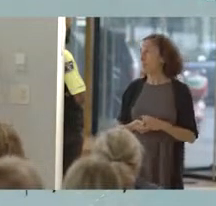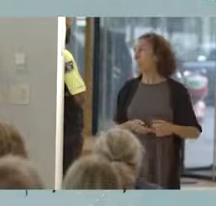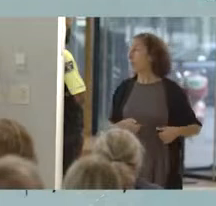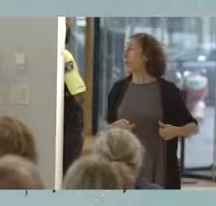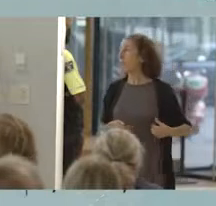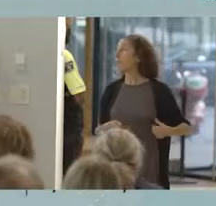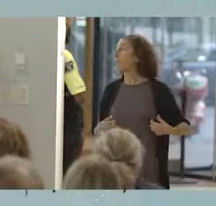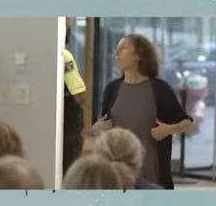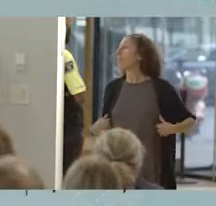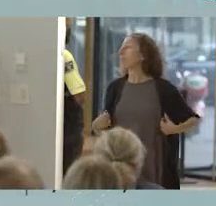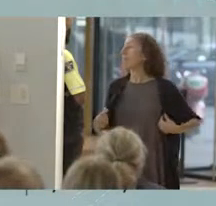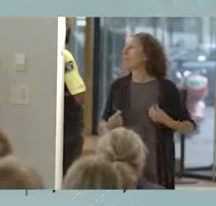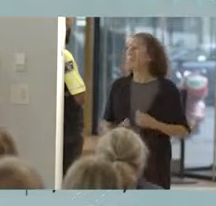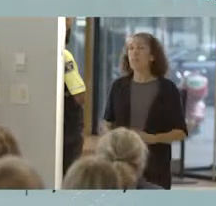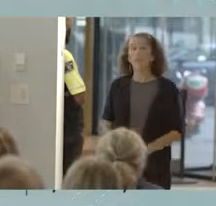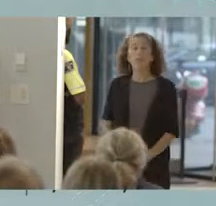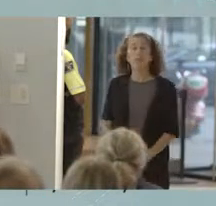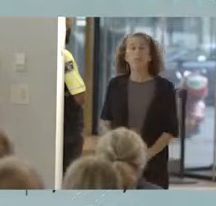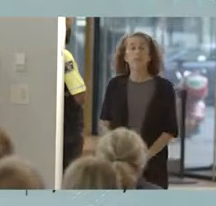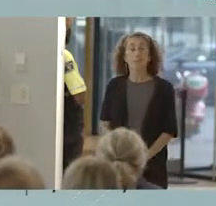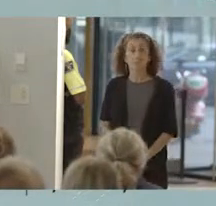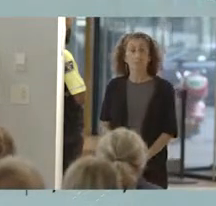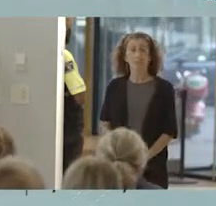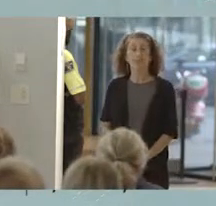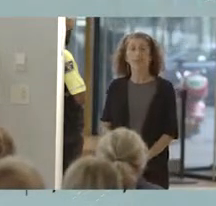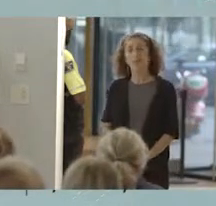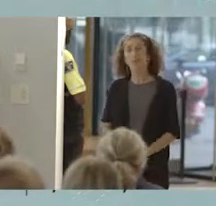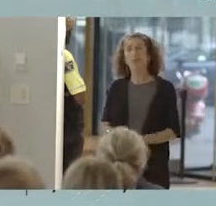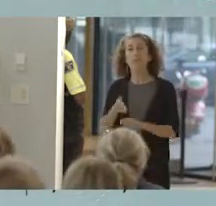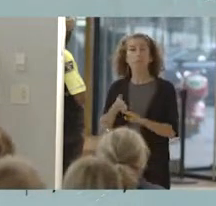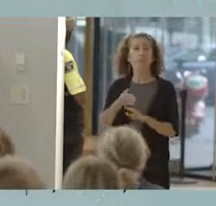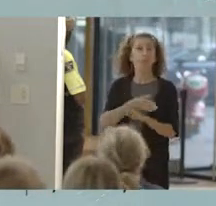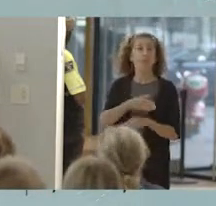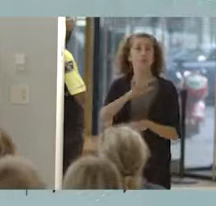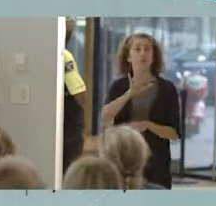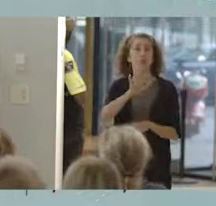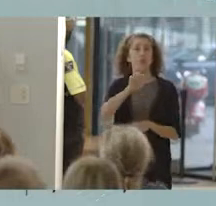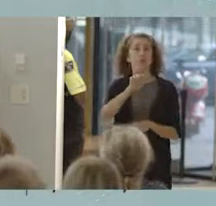of course one could say that while there's a lot of opportunity in the previous option, it is disruptive to the